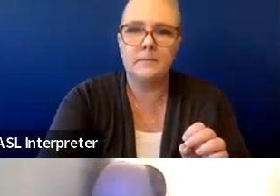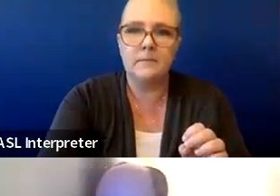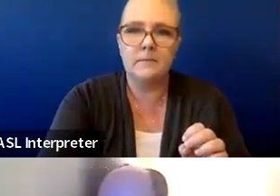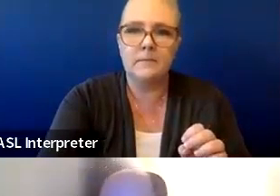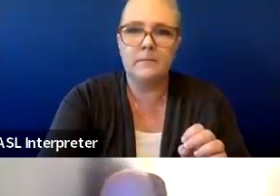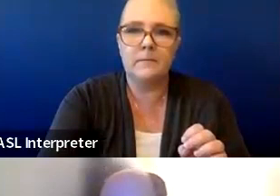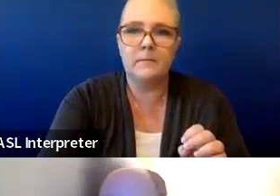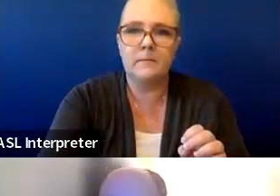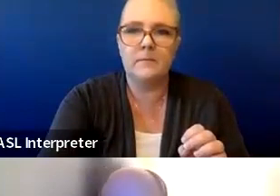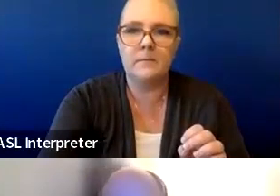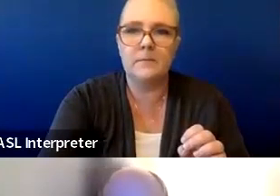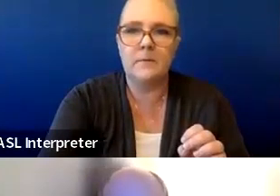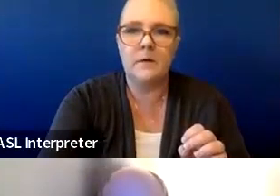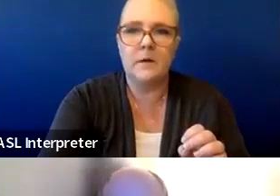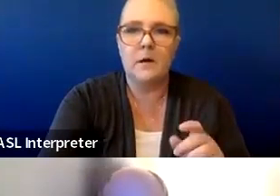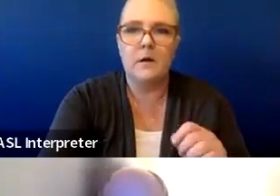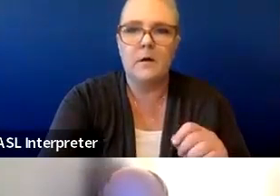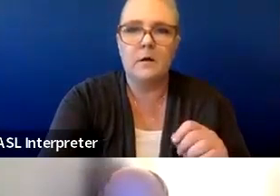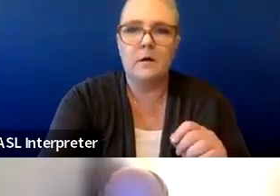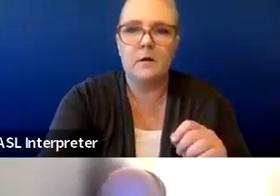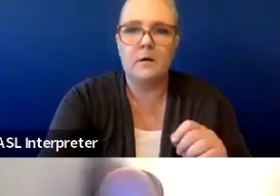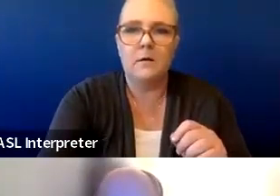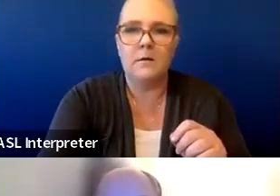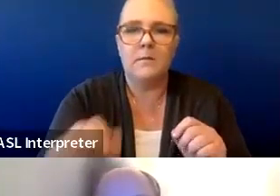Is everything okay with our interpreters?